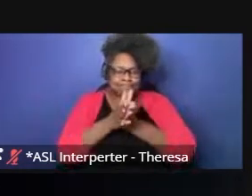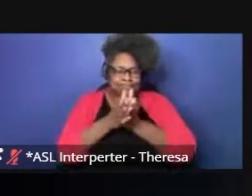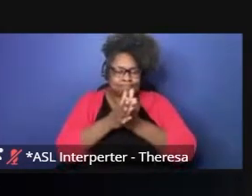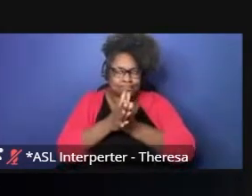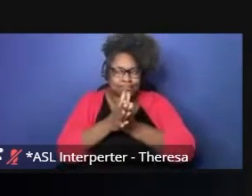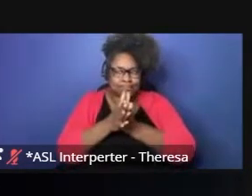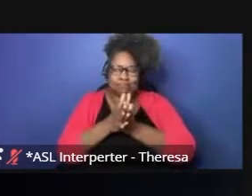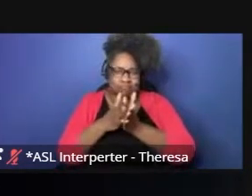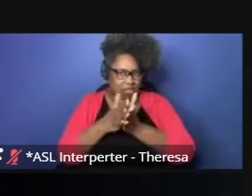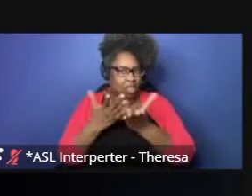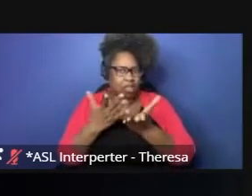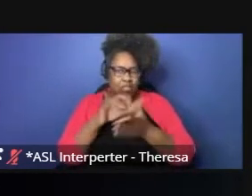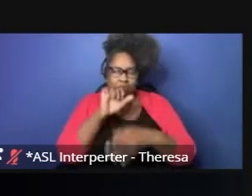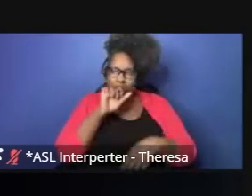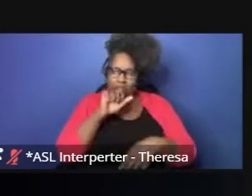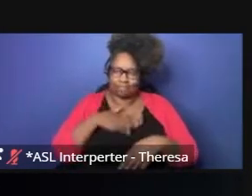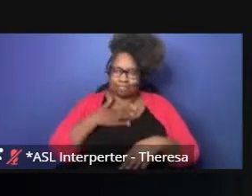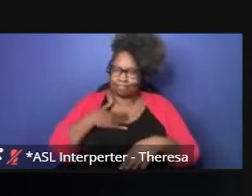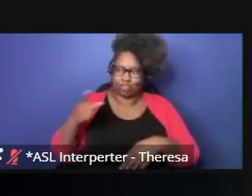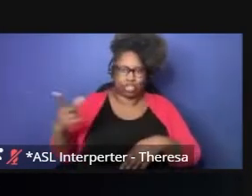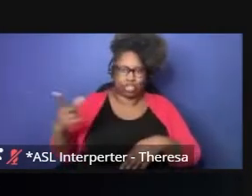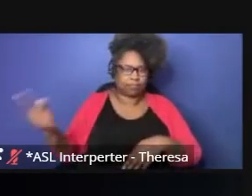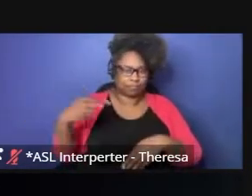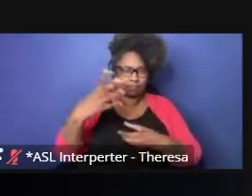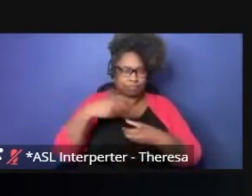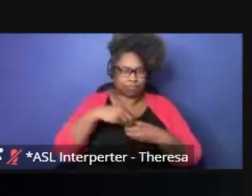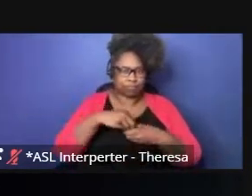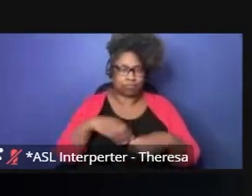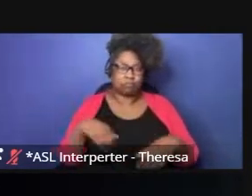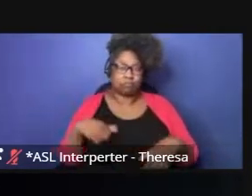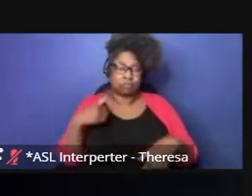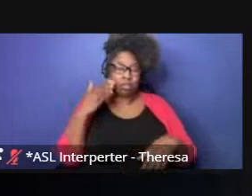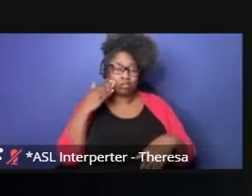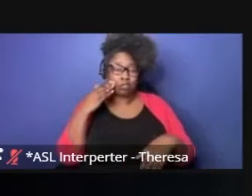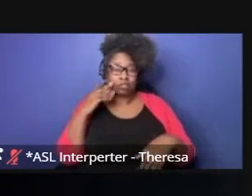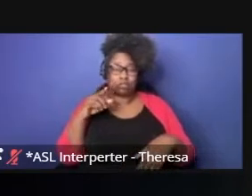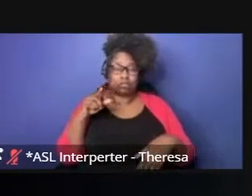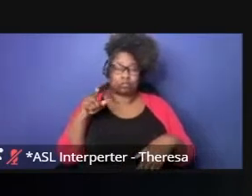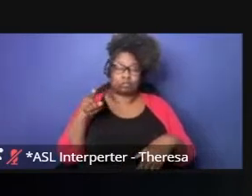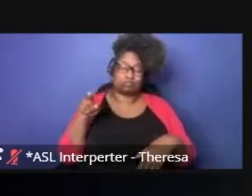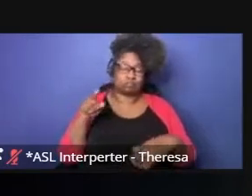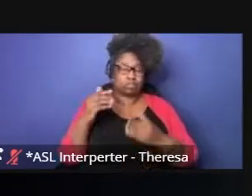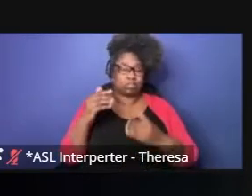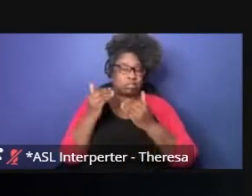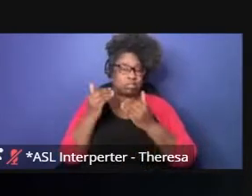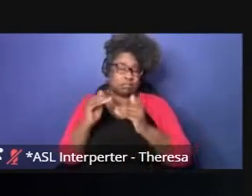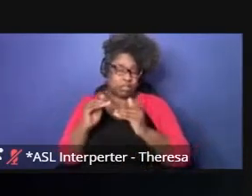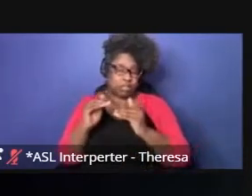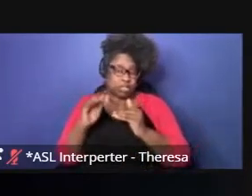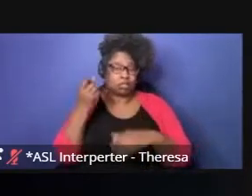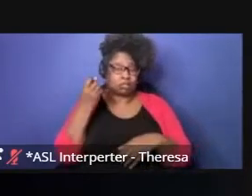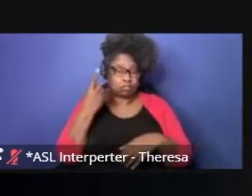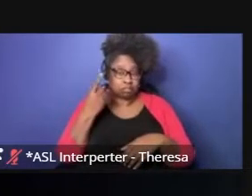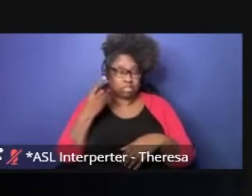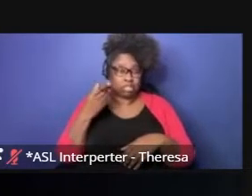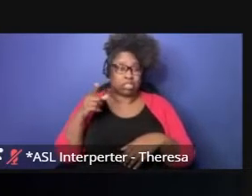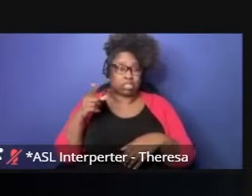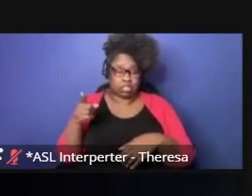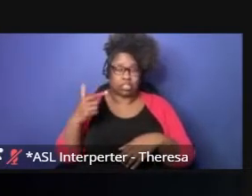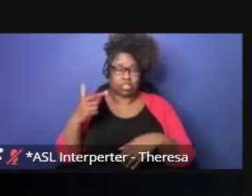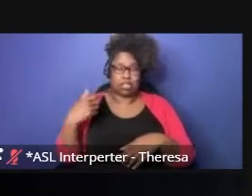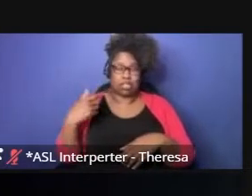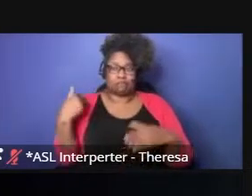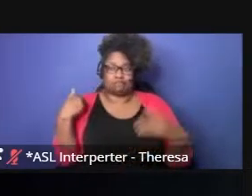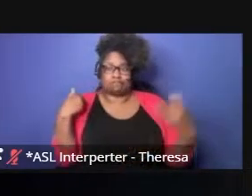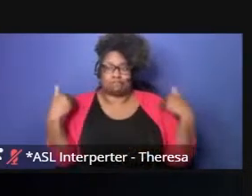on board. I know that she is very limited in relation to what she, because she's pulled in a million different directions, but